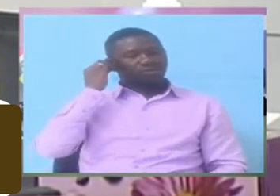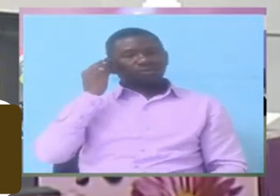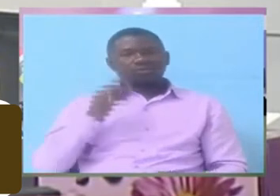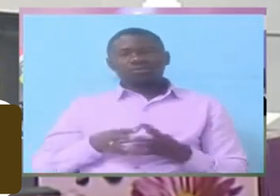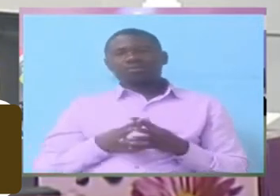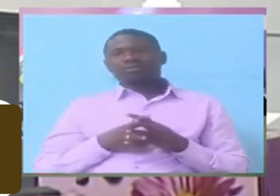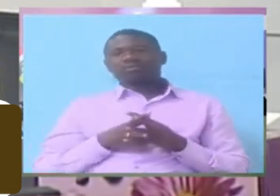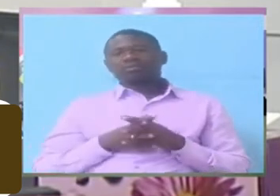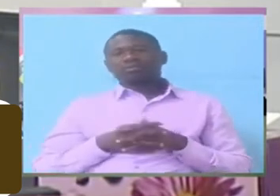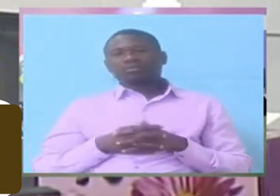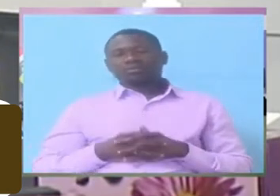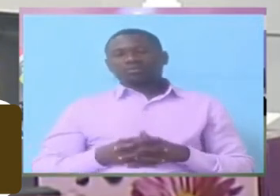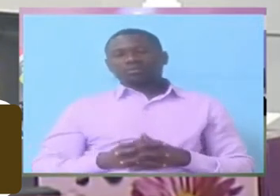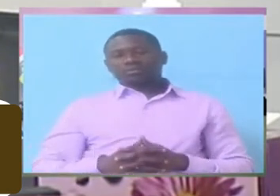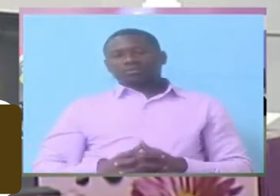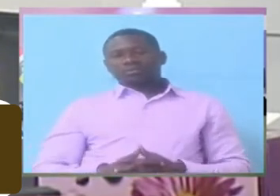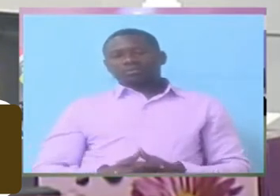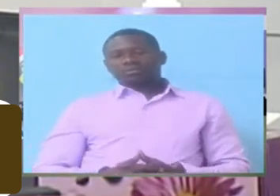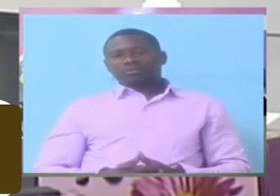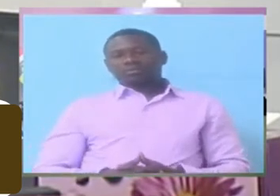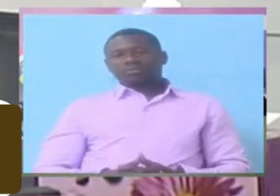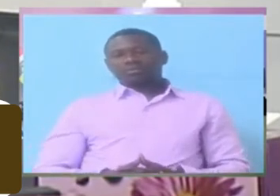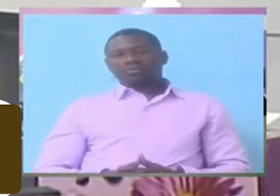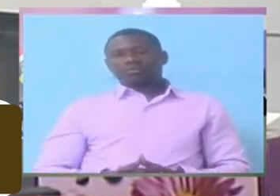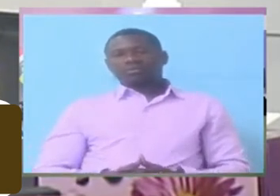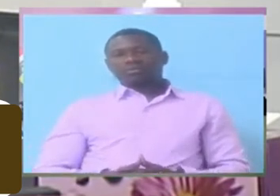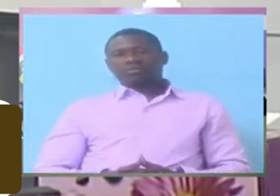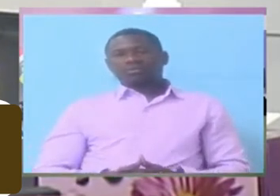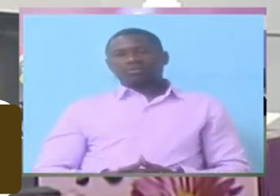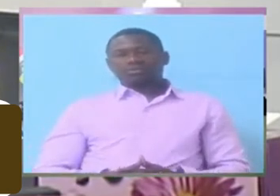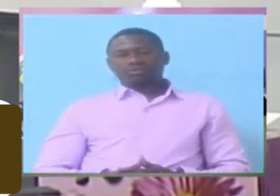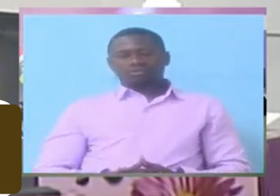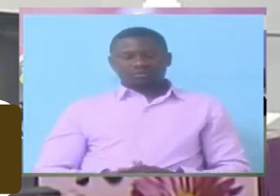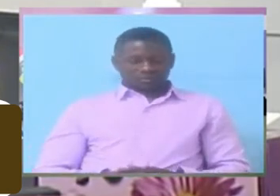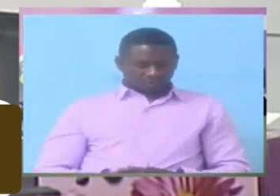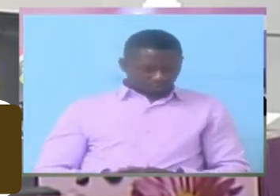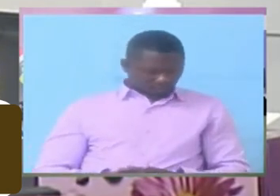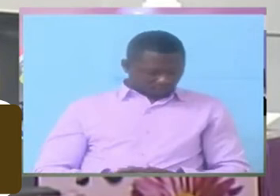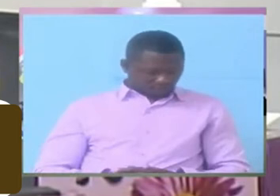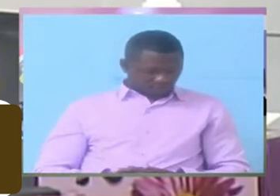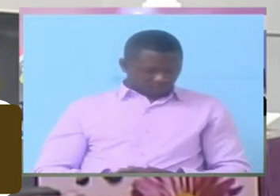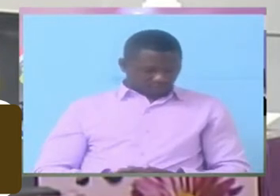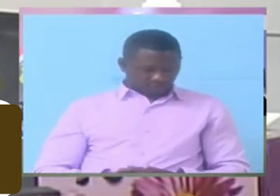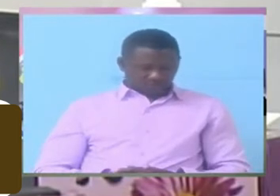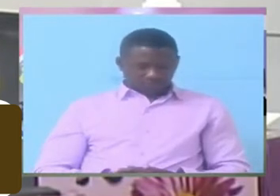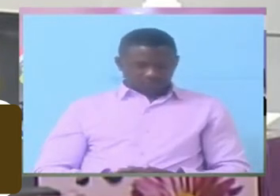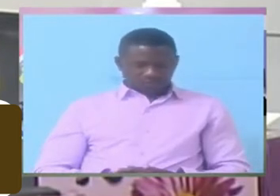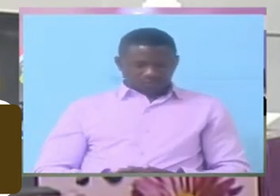I don't know of the circumstances, no information, this is the passing